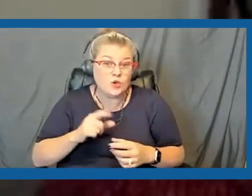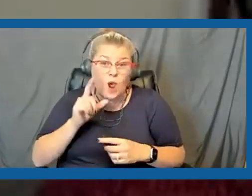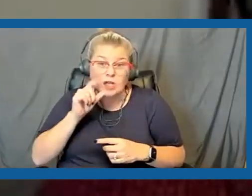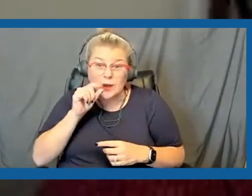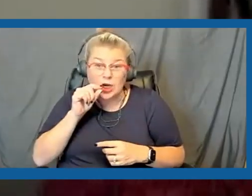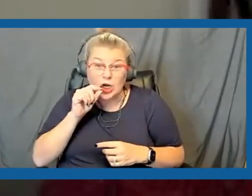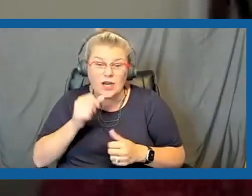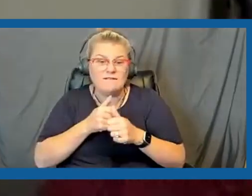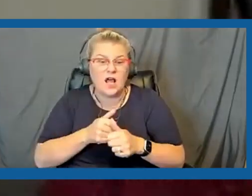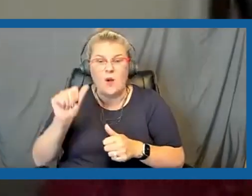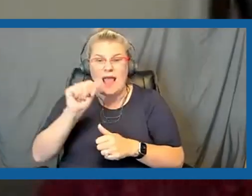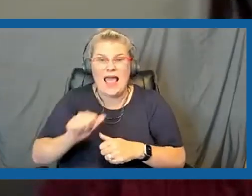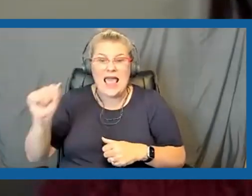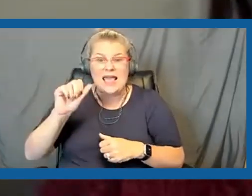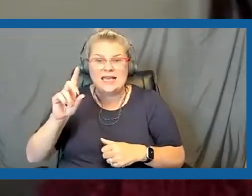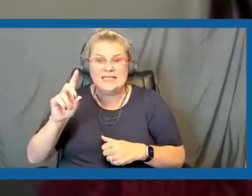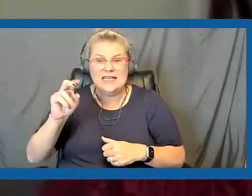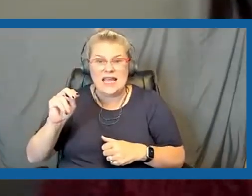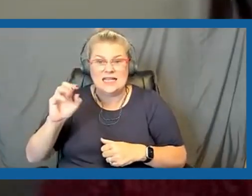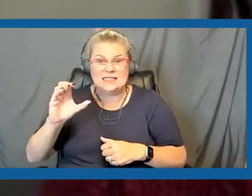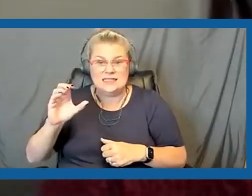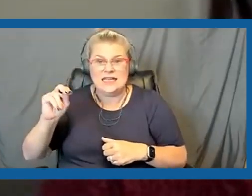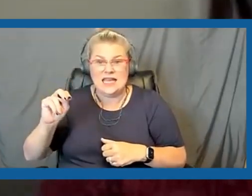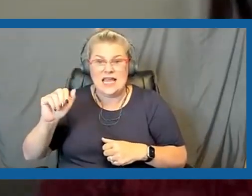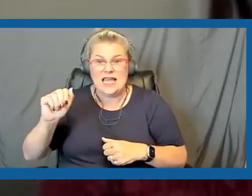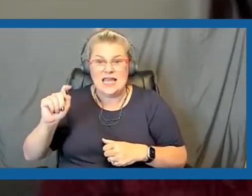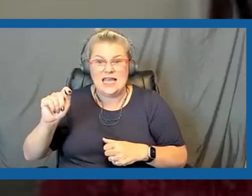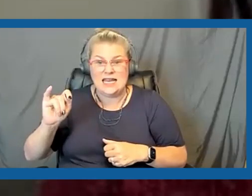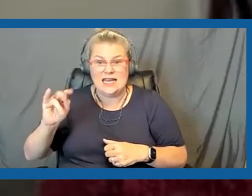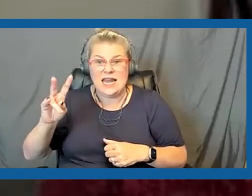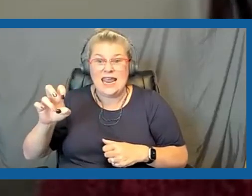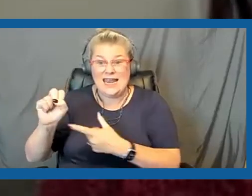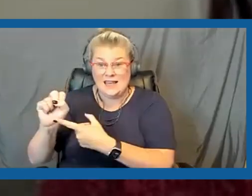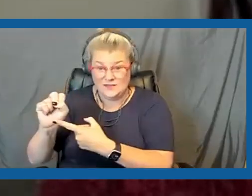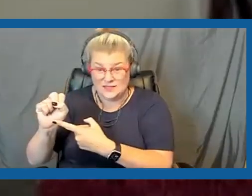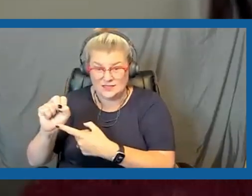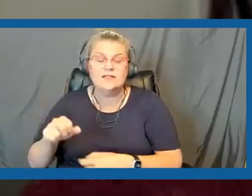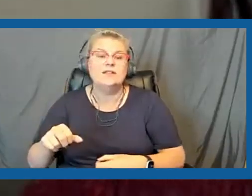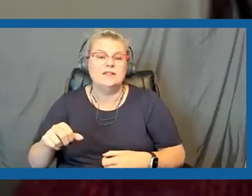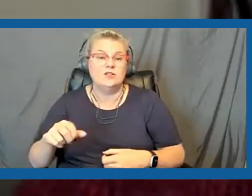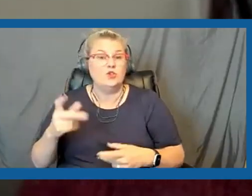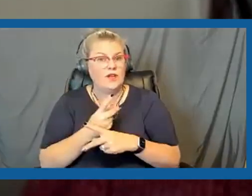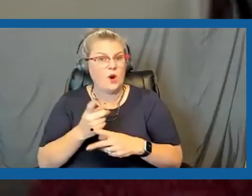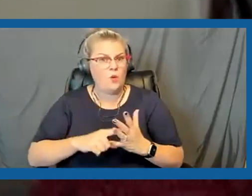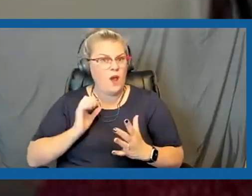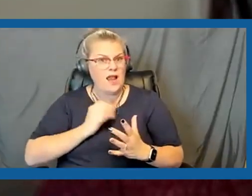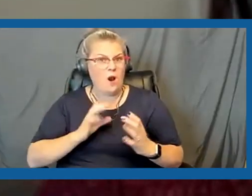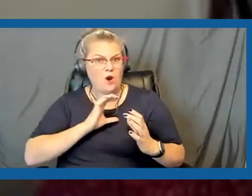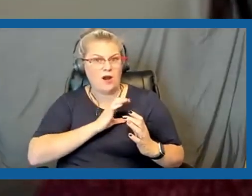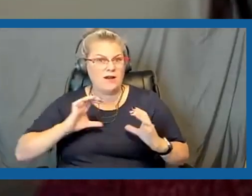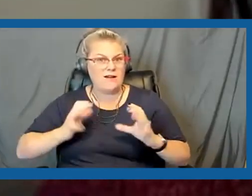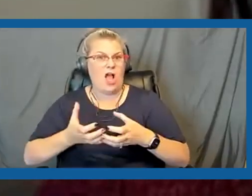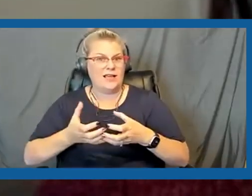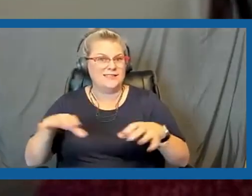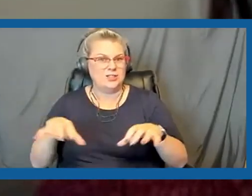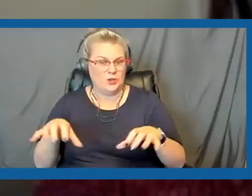and follow @DNC Natives with an S to figure out what our caucus is doing. So those